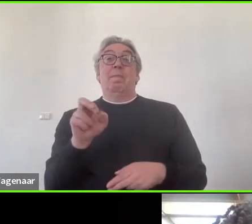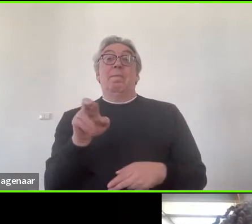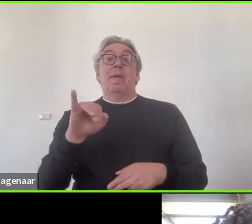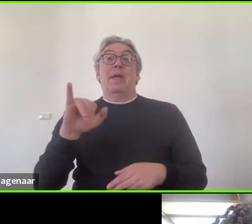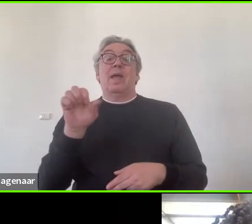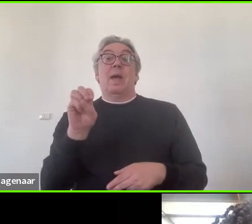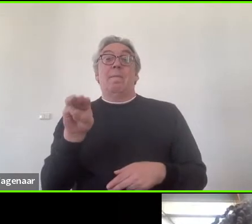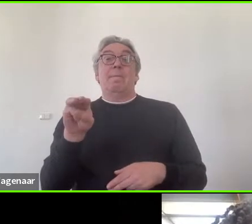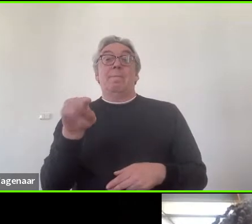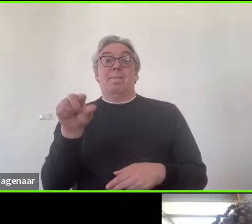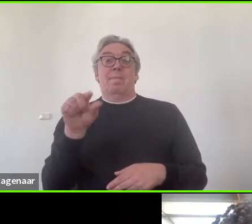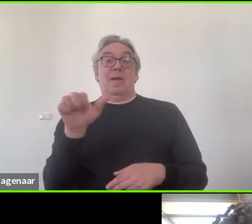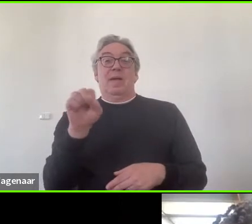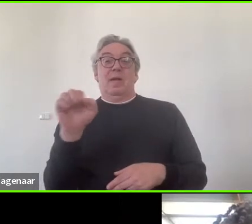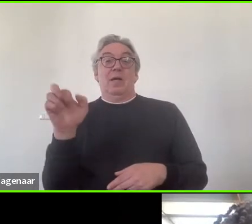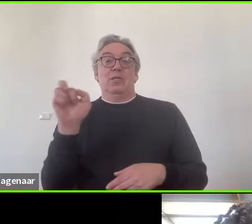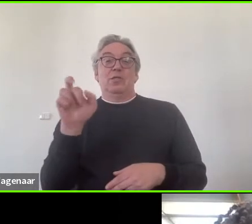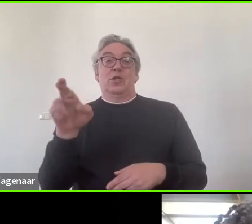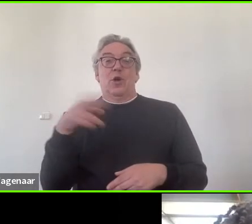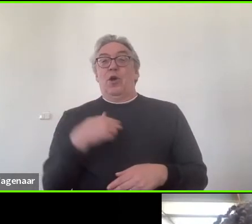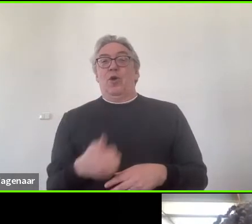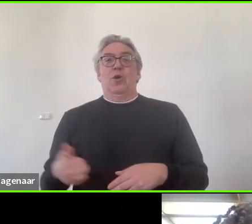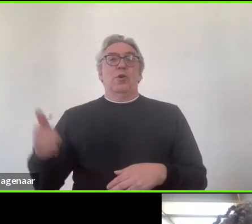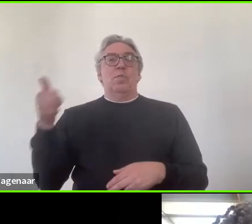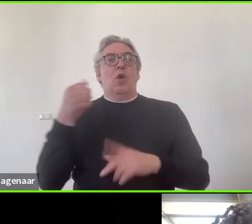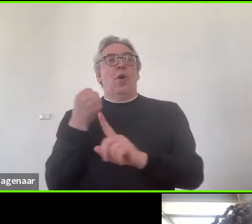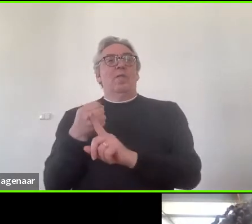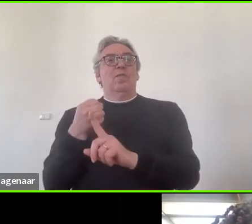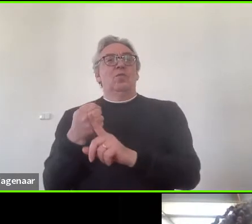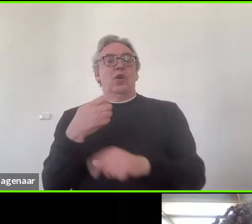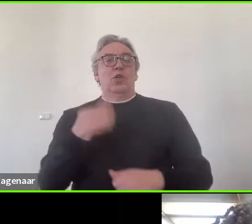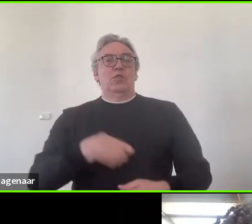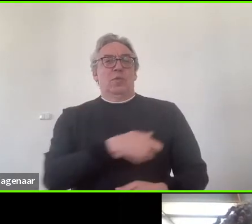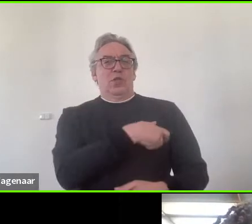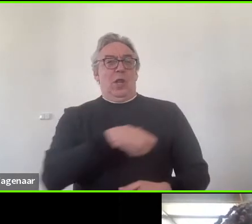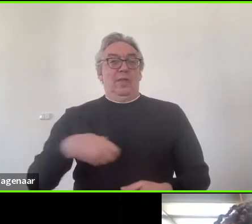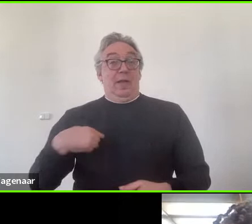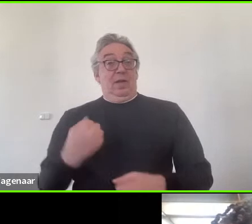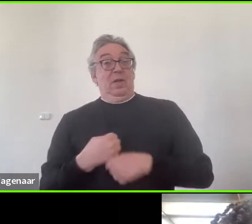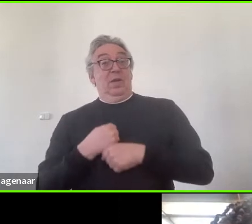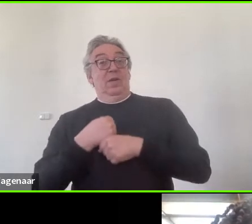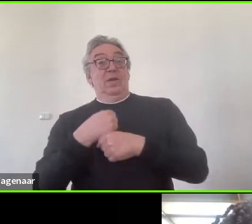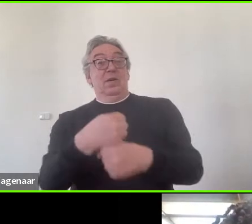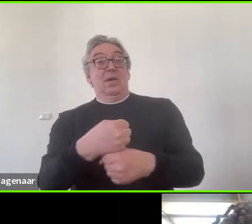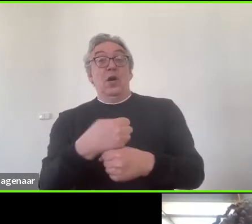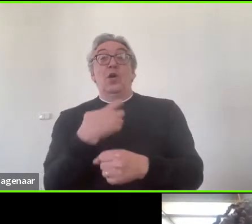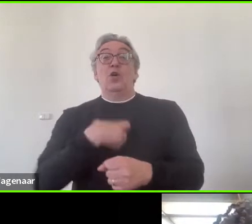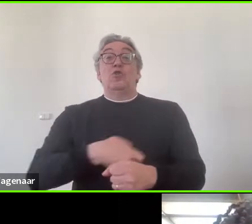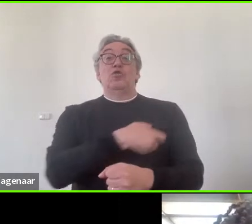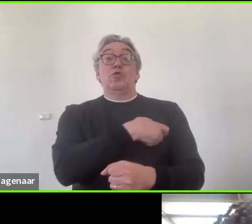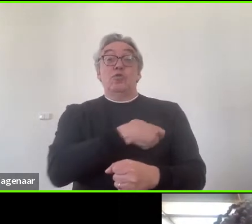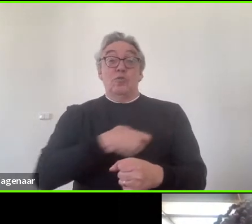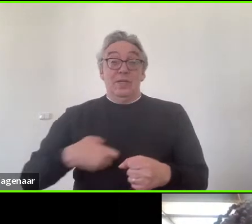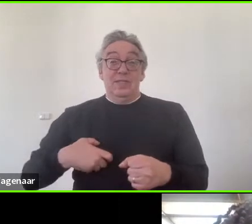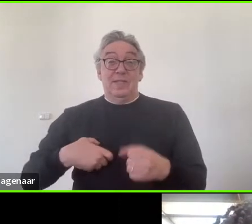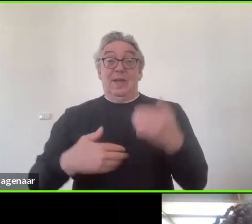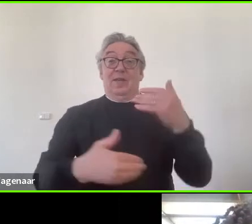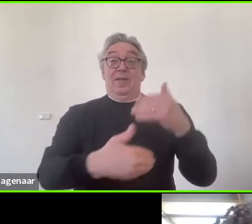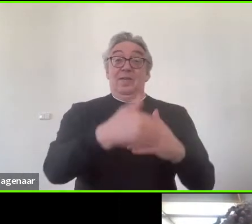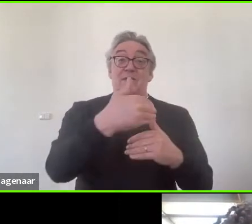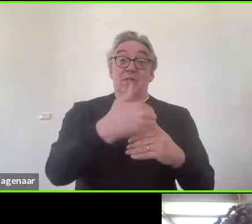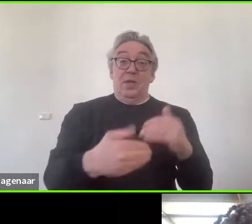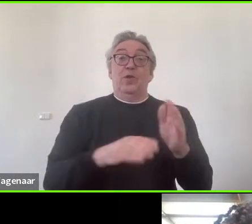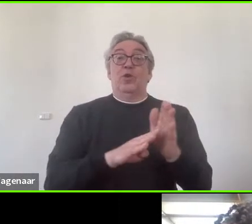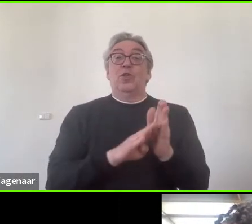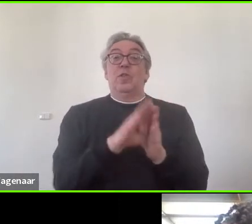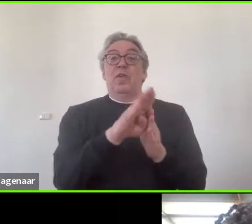head of advocacy at CBM Switzerland, and I'm also here representing the Swiss Disability and Development Consortium. I would like to